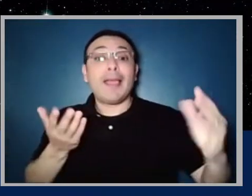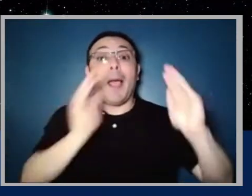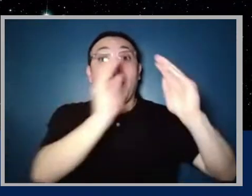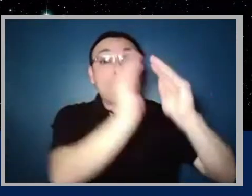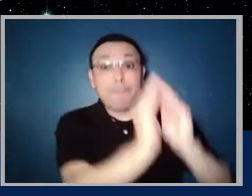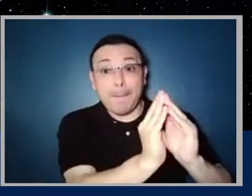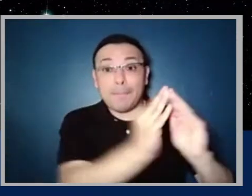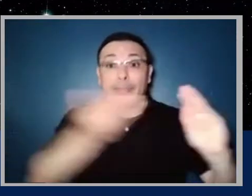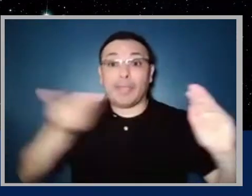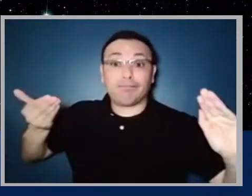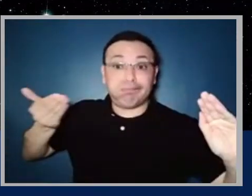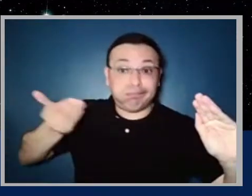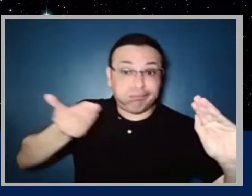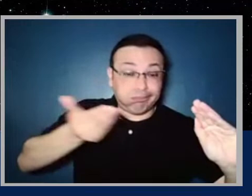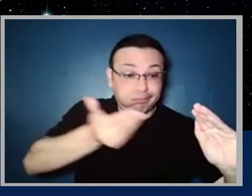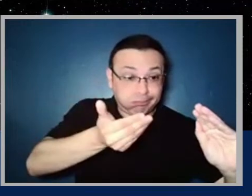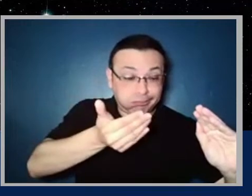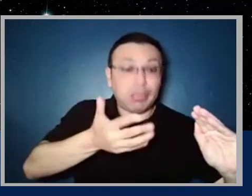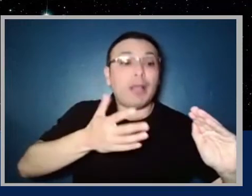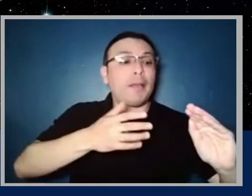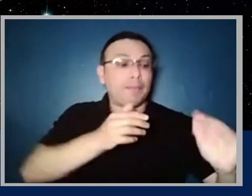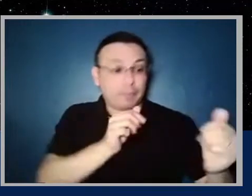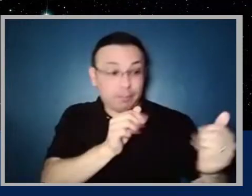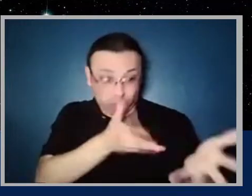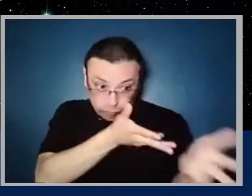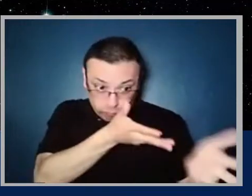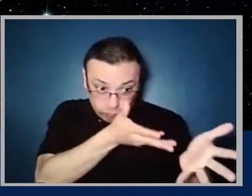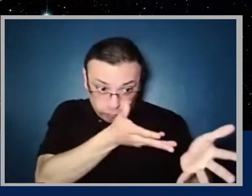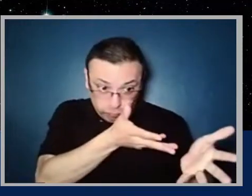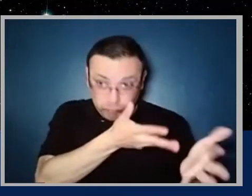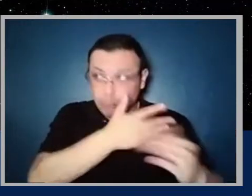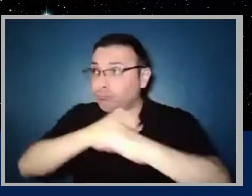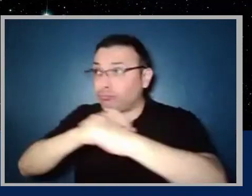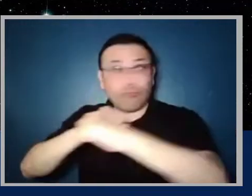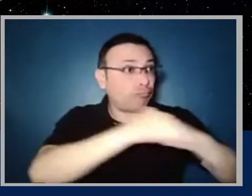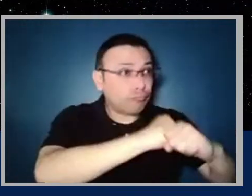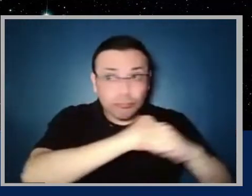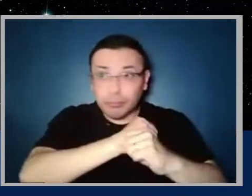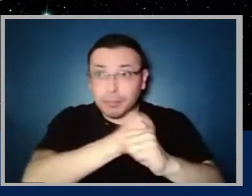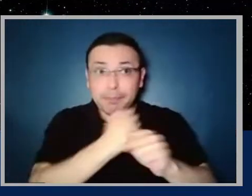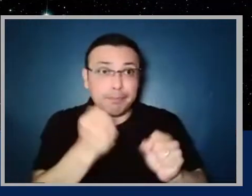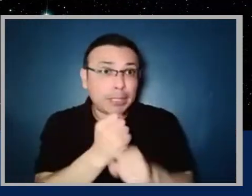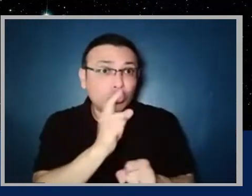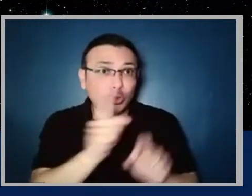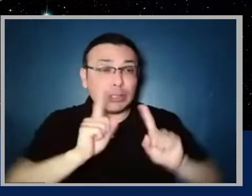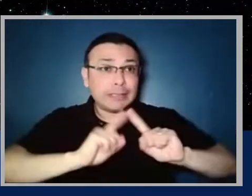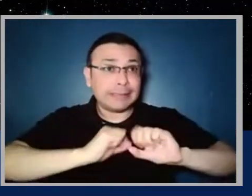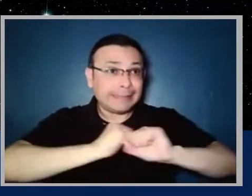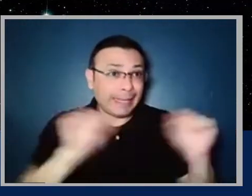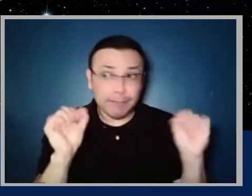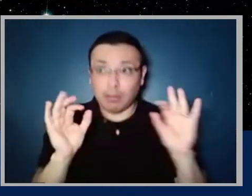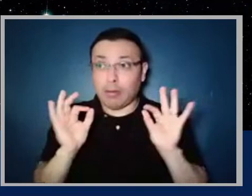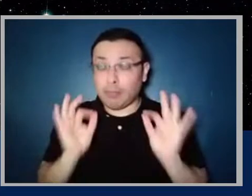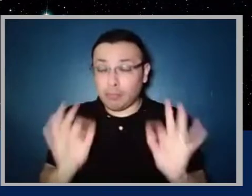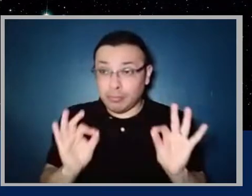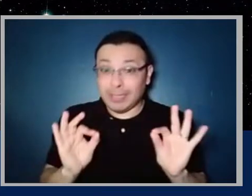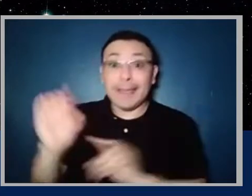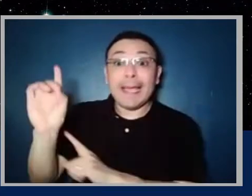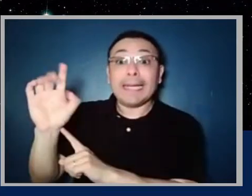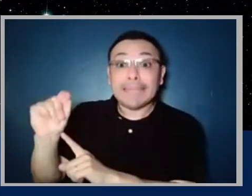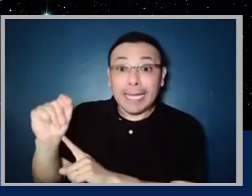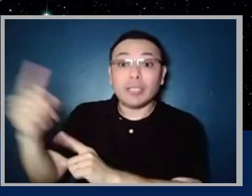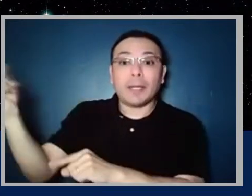capsule, secure the area, make sure there's no other hazards involved, and make sure that everything's safe for when the debt do